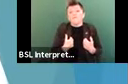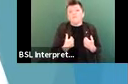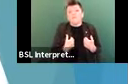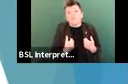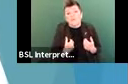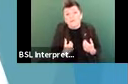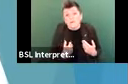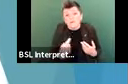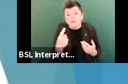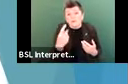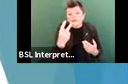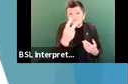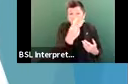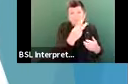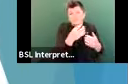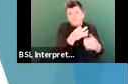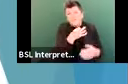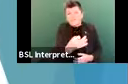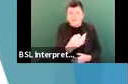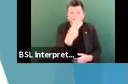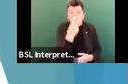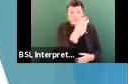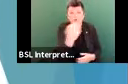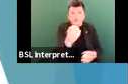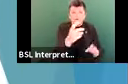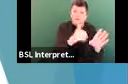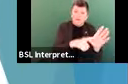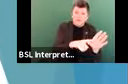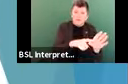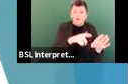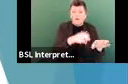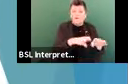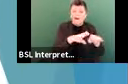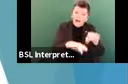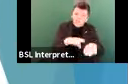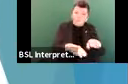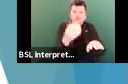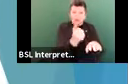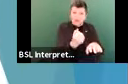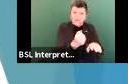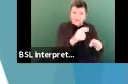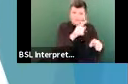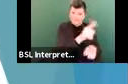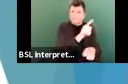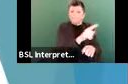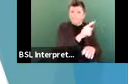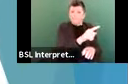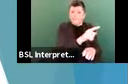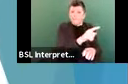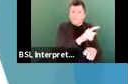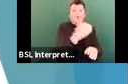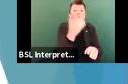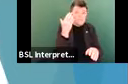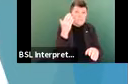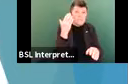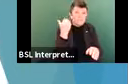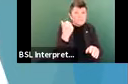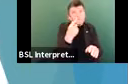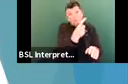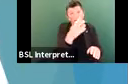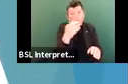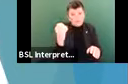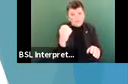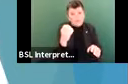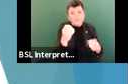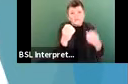represents 200 years of average income in the US. It was 100 or 2 times